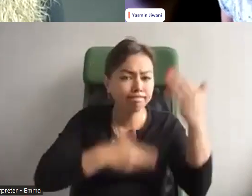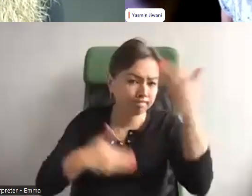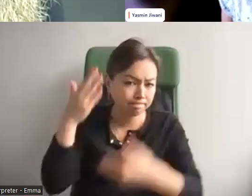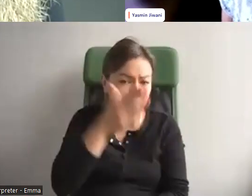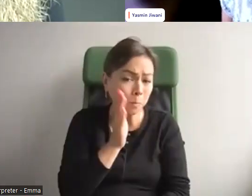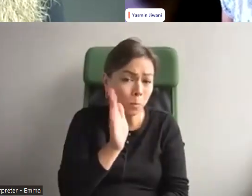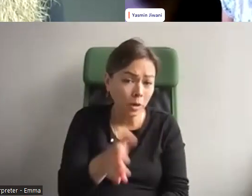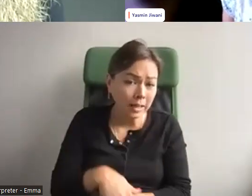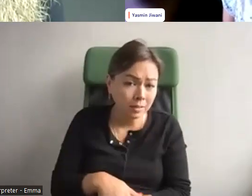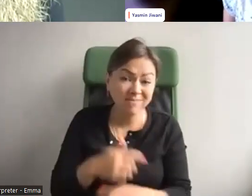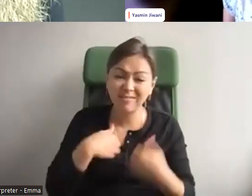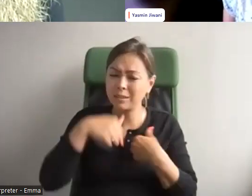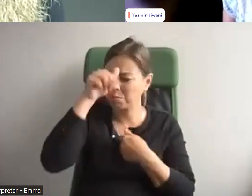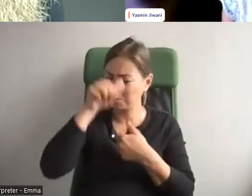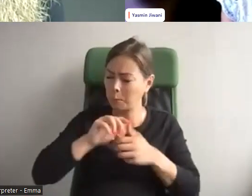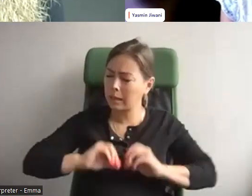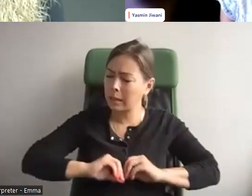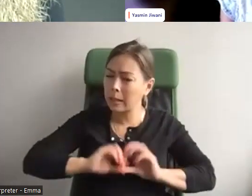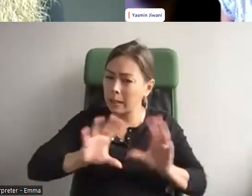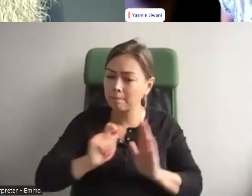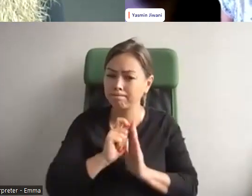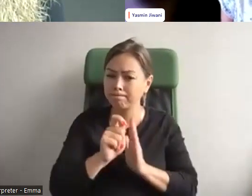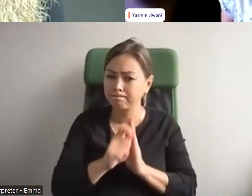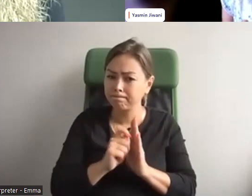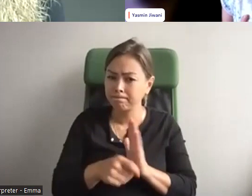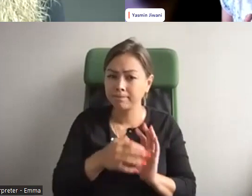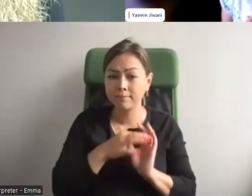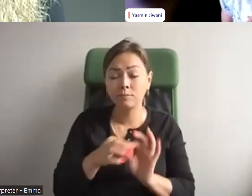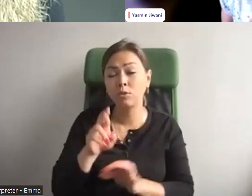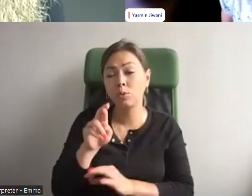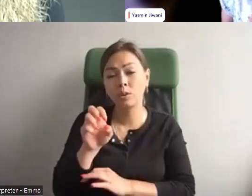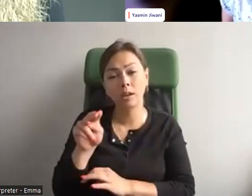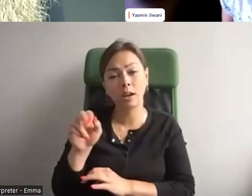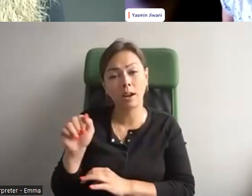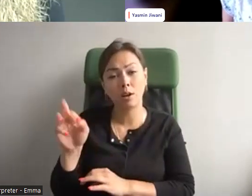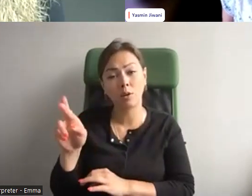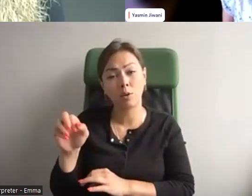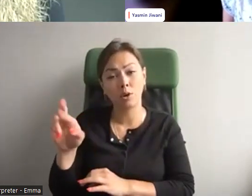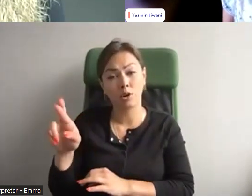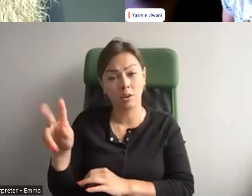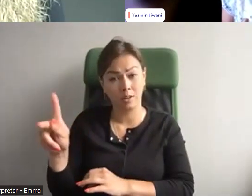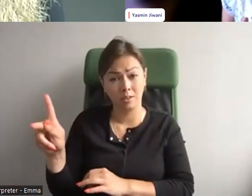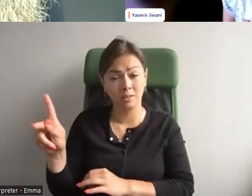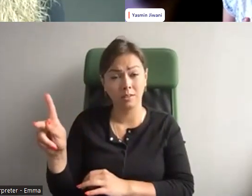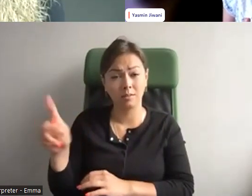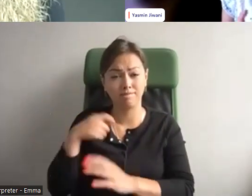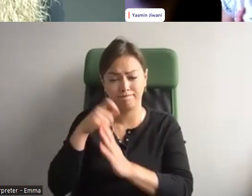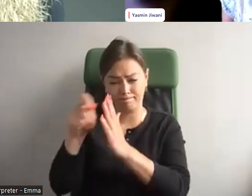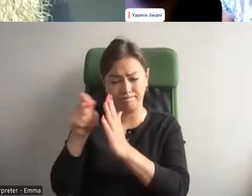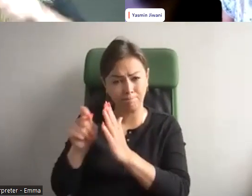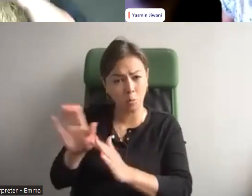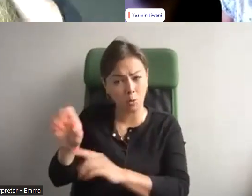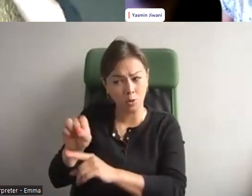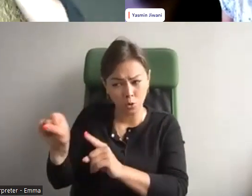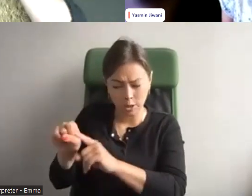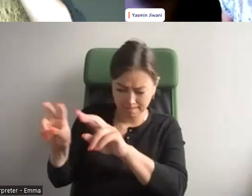this very clearly when I was writing about the Rena Verk case. and analyzing this case, which, got a